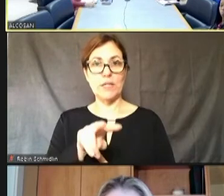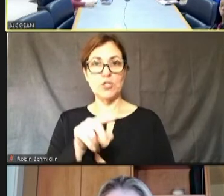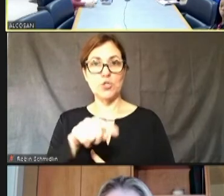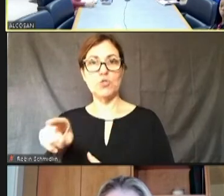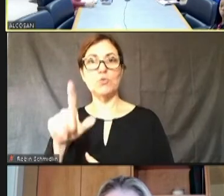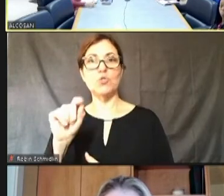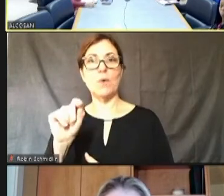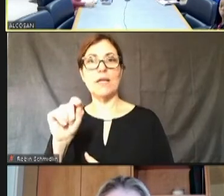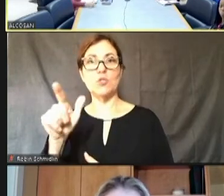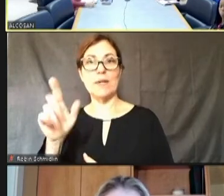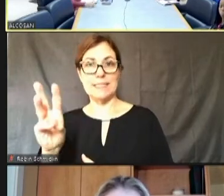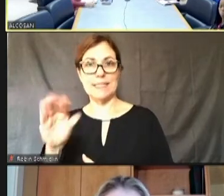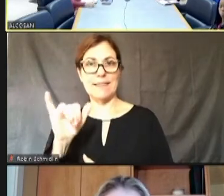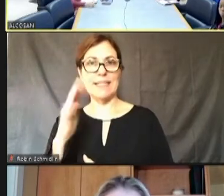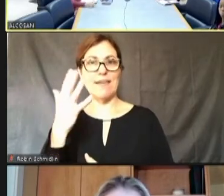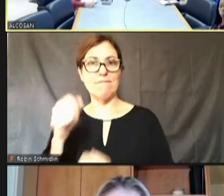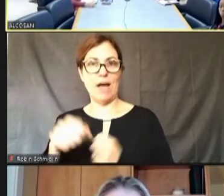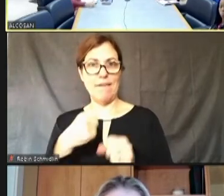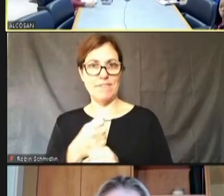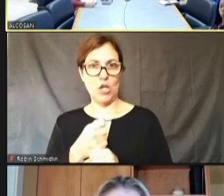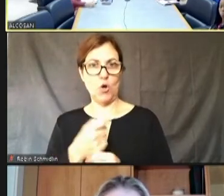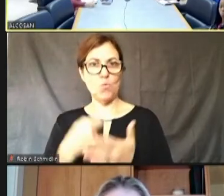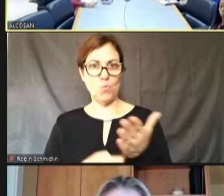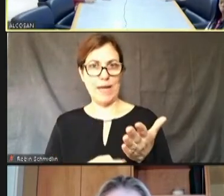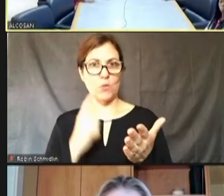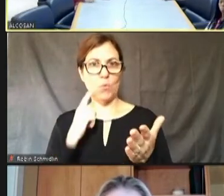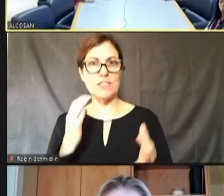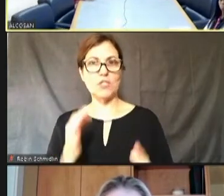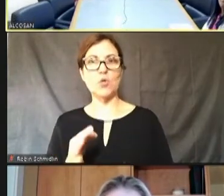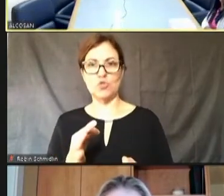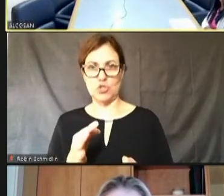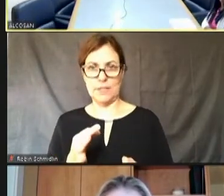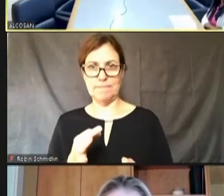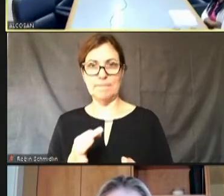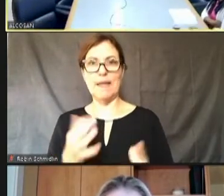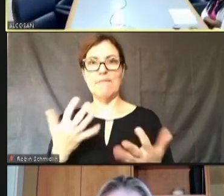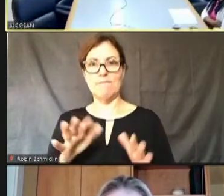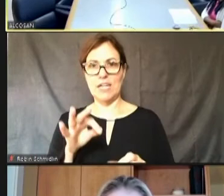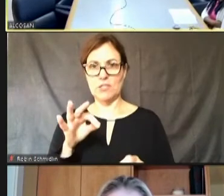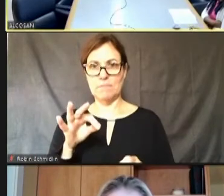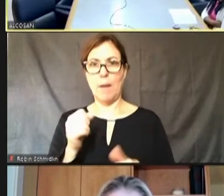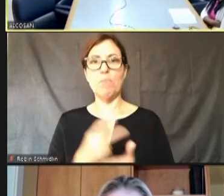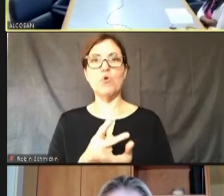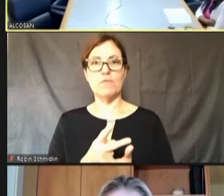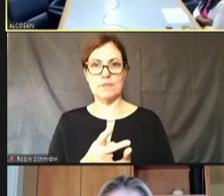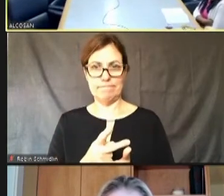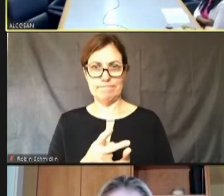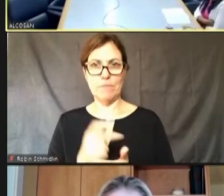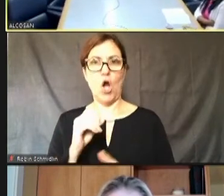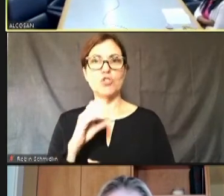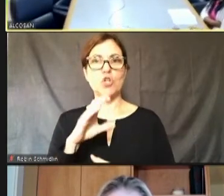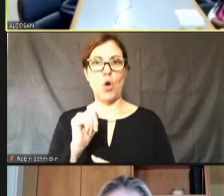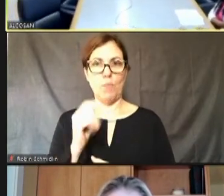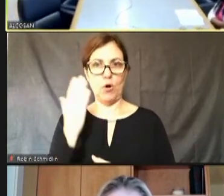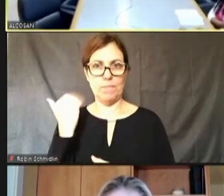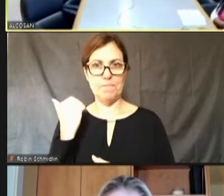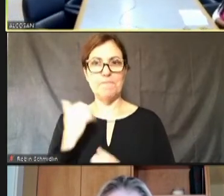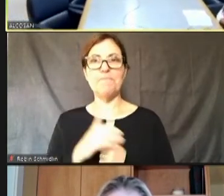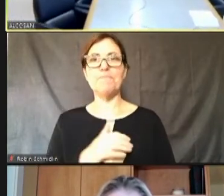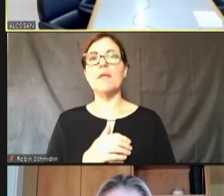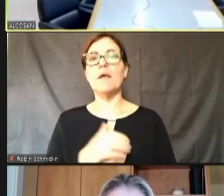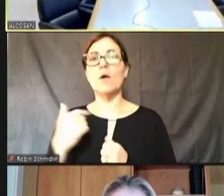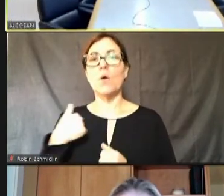resolution that was approved by the board in October. And so we were able to use that information as far as our